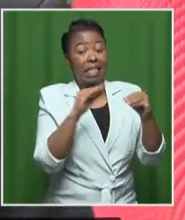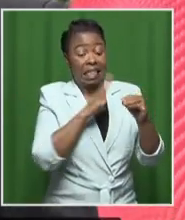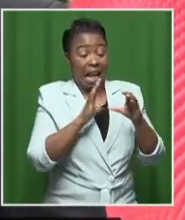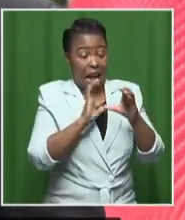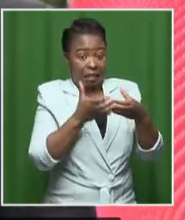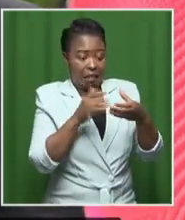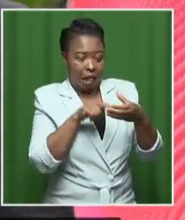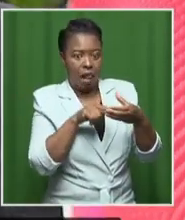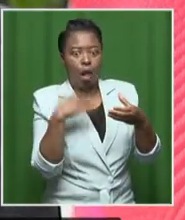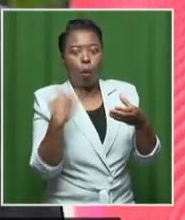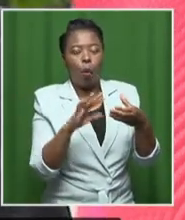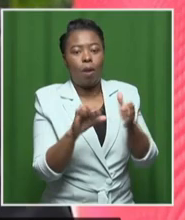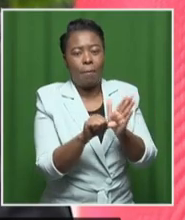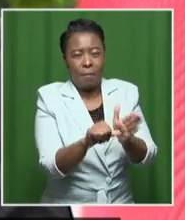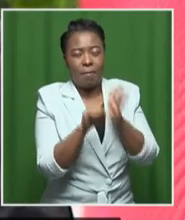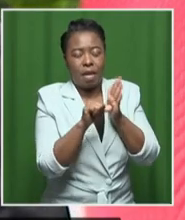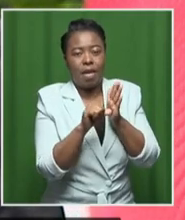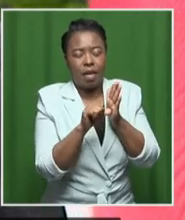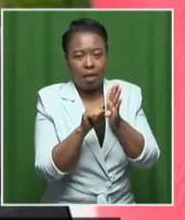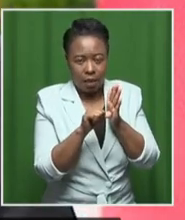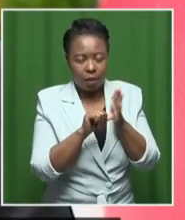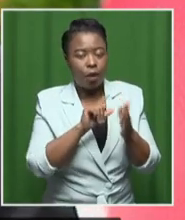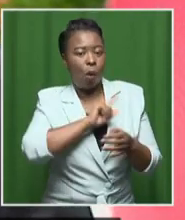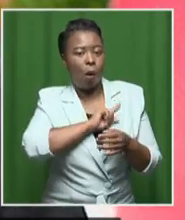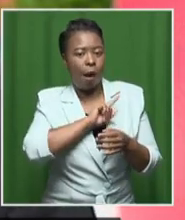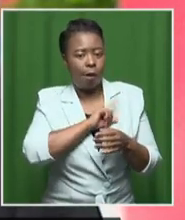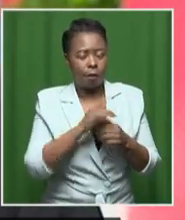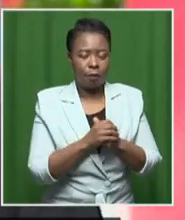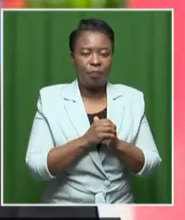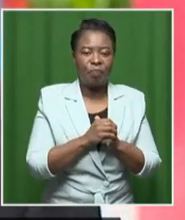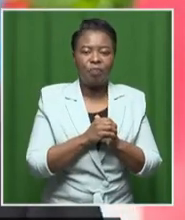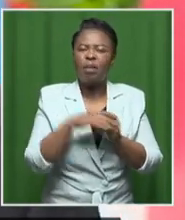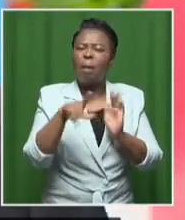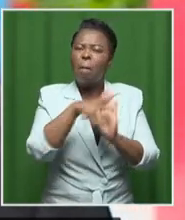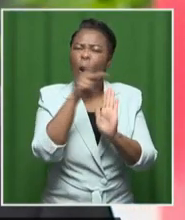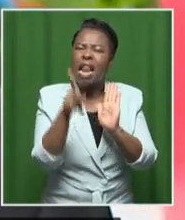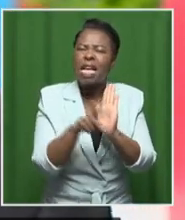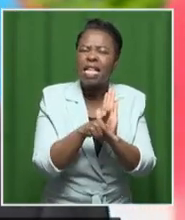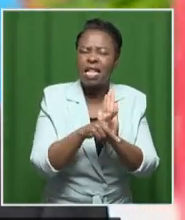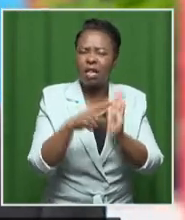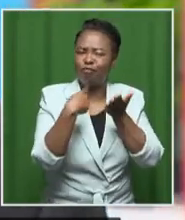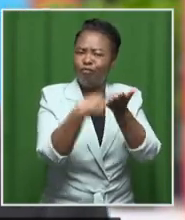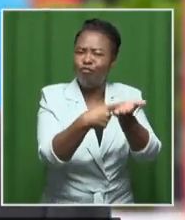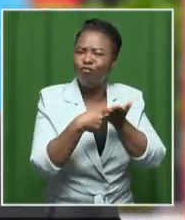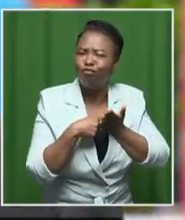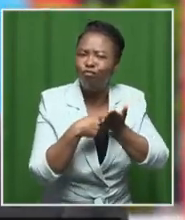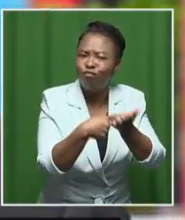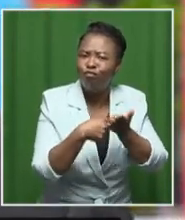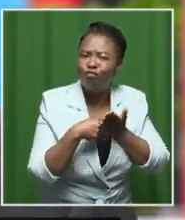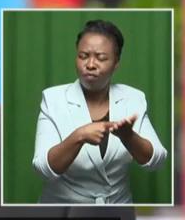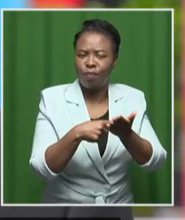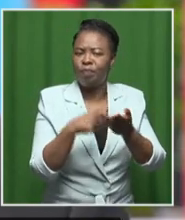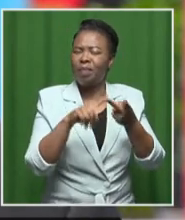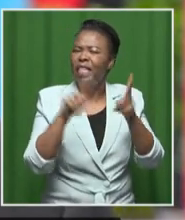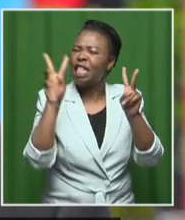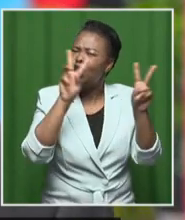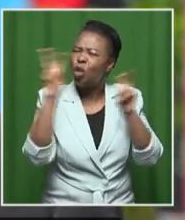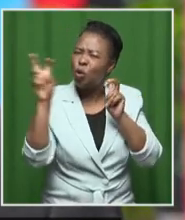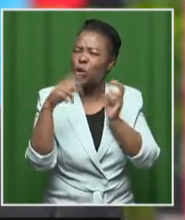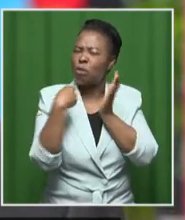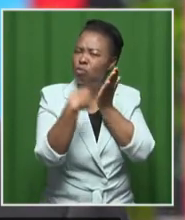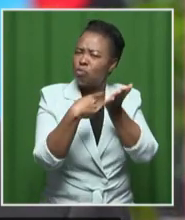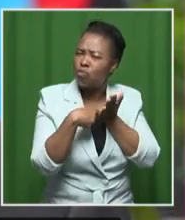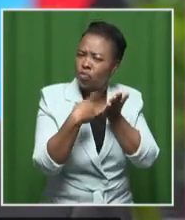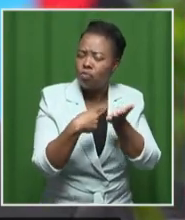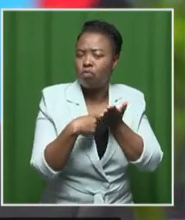it's essential in terms of driving policy discussions and raising issues. So as